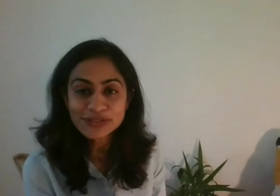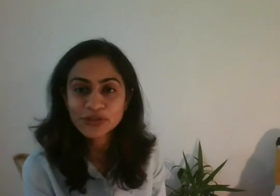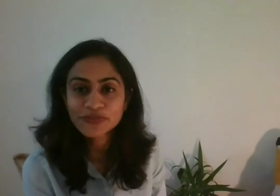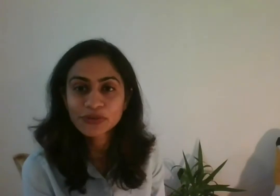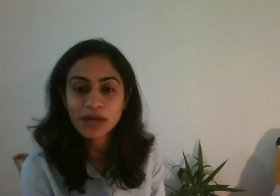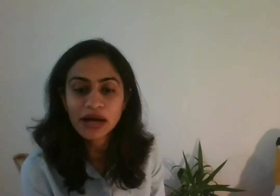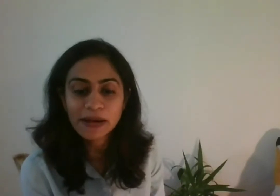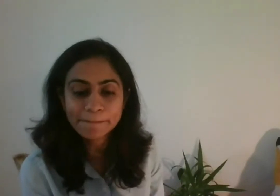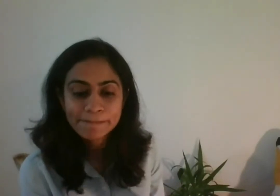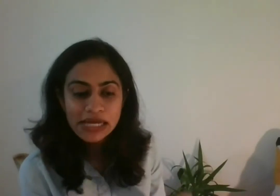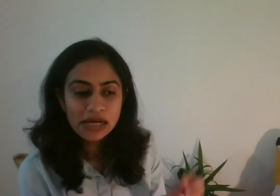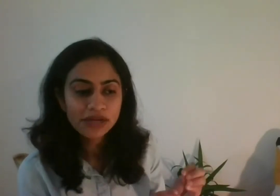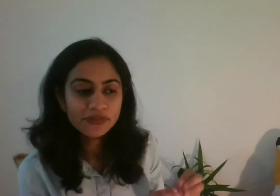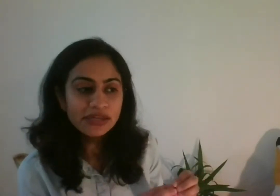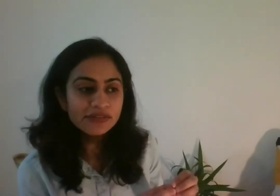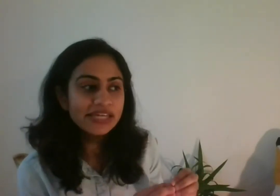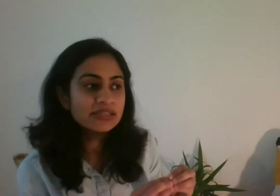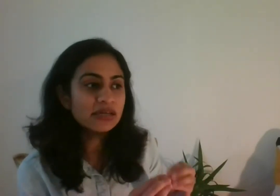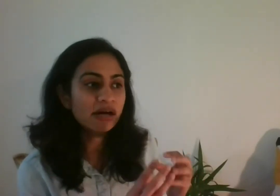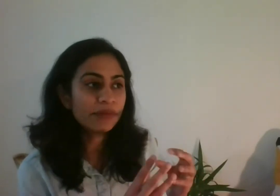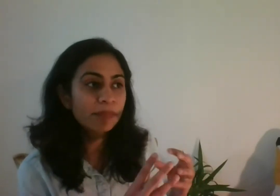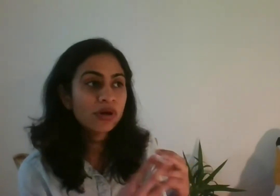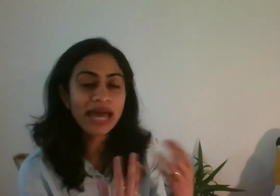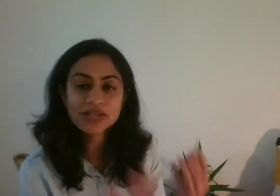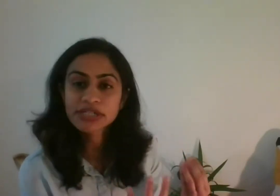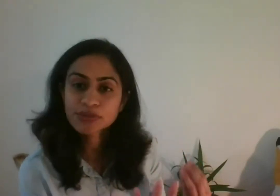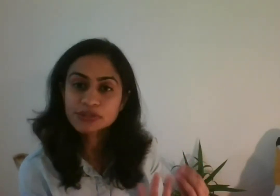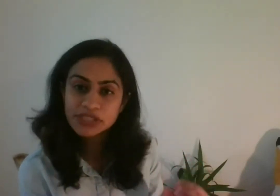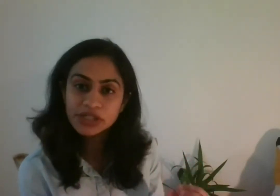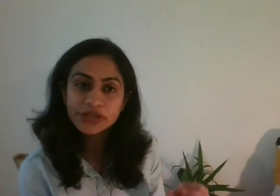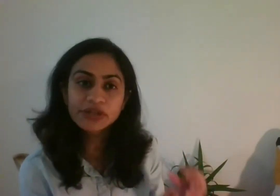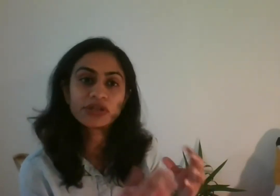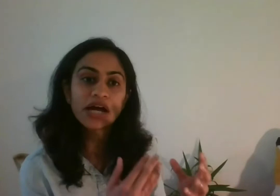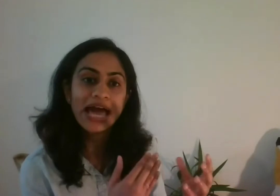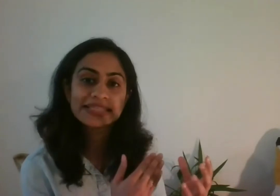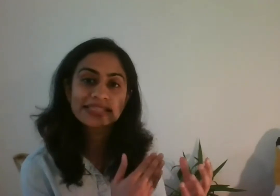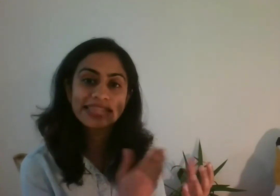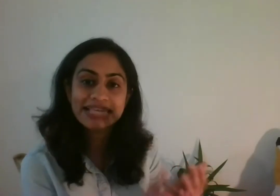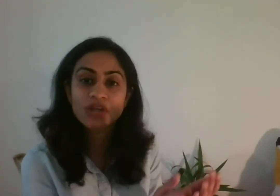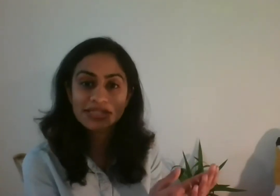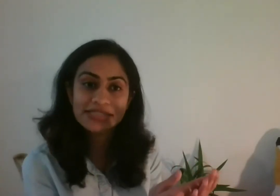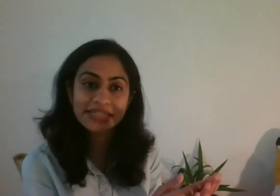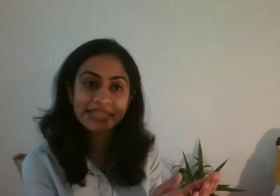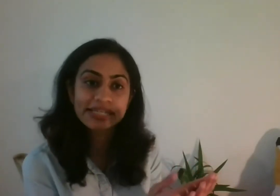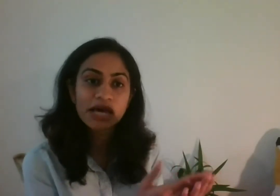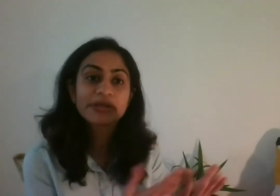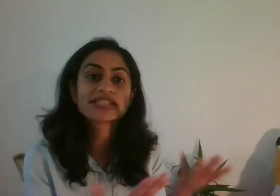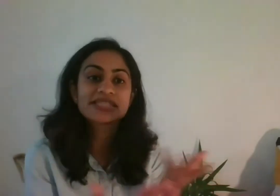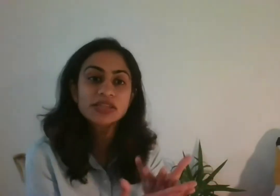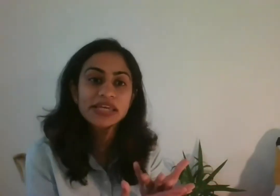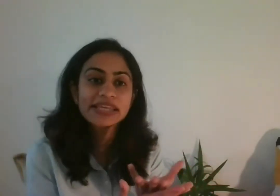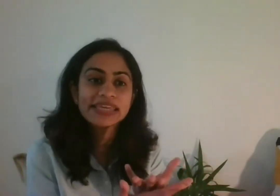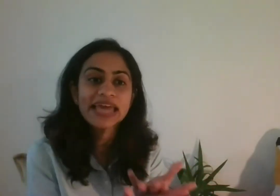levels. So if you think of it, more naturally sourced material has less toxicity